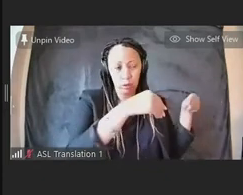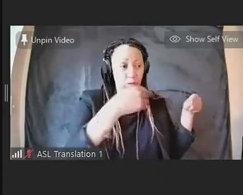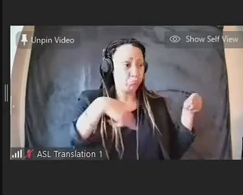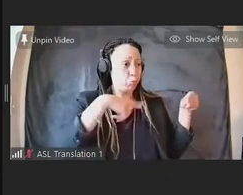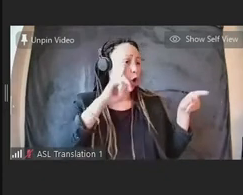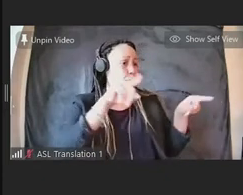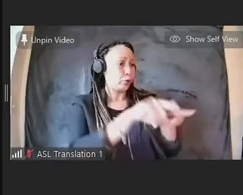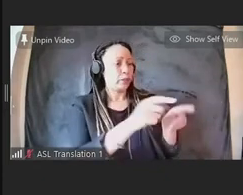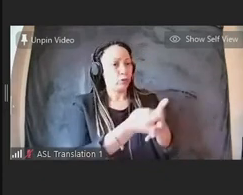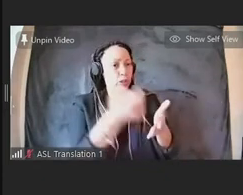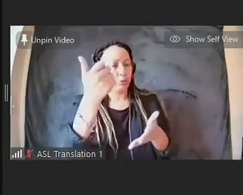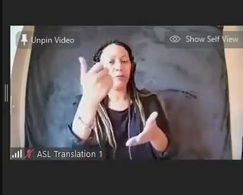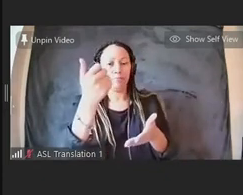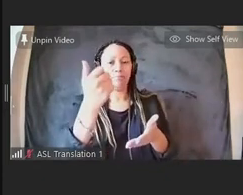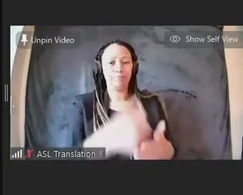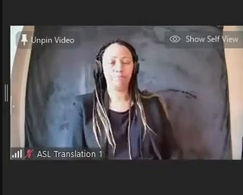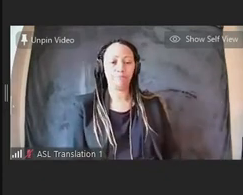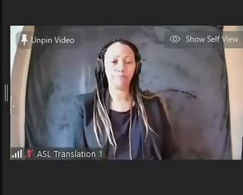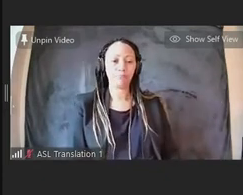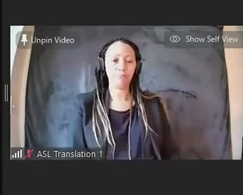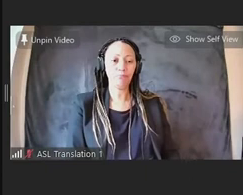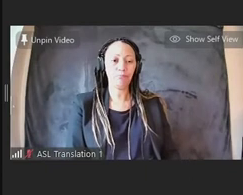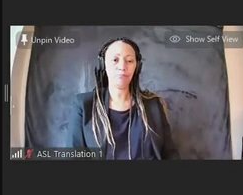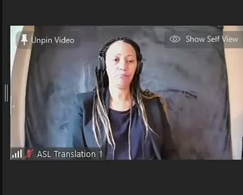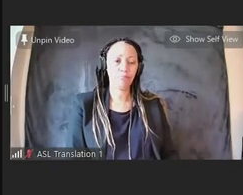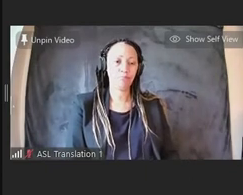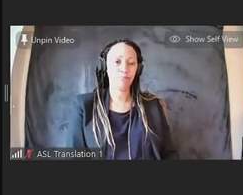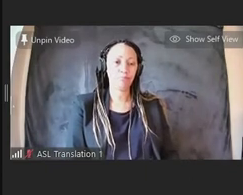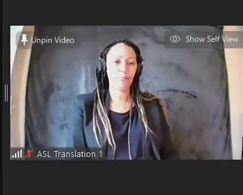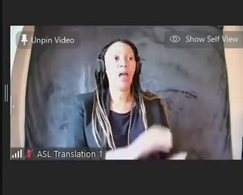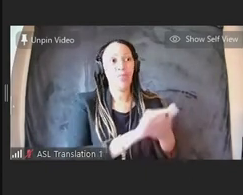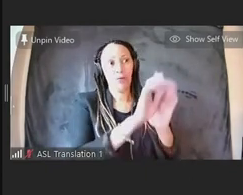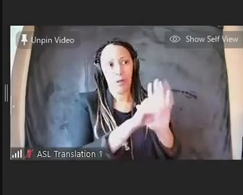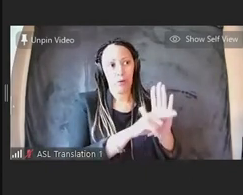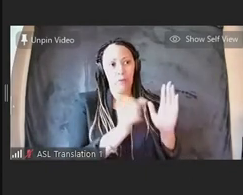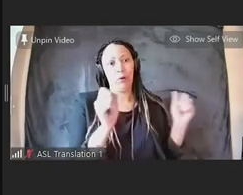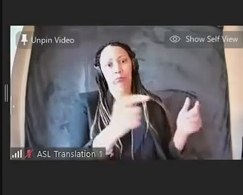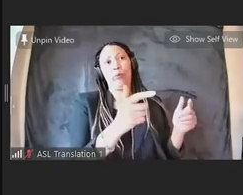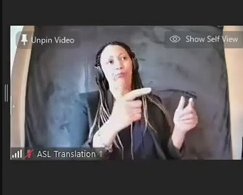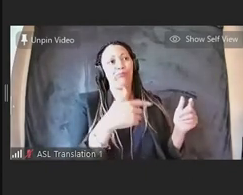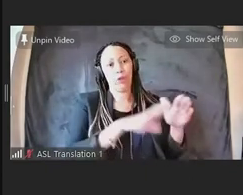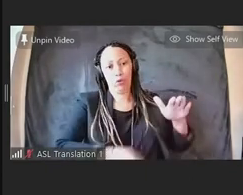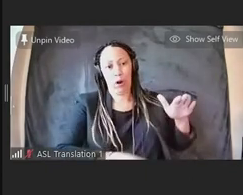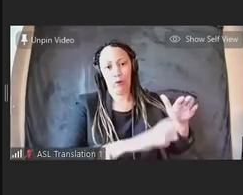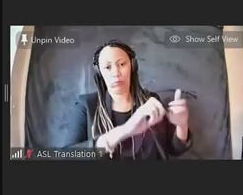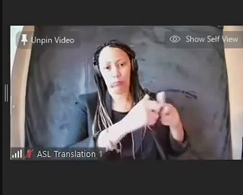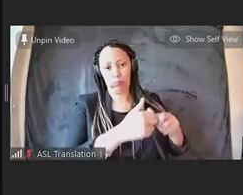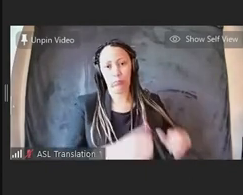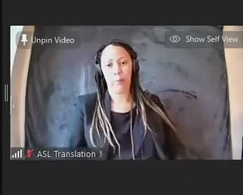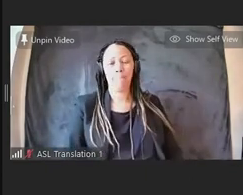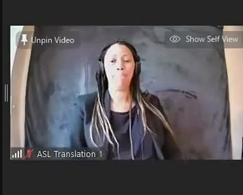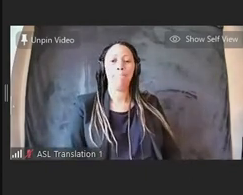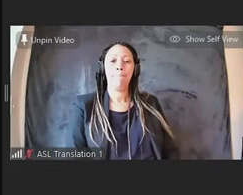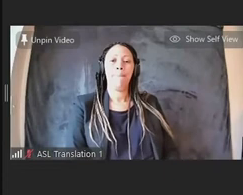to eliminate the commercial overlay. That was the background on that whole, the ground floor issue.